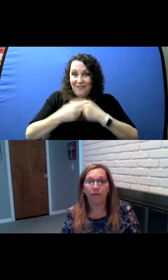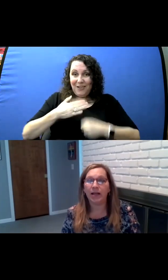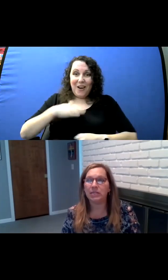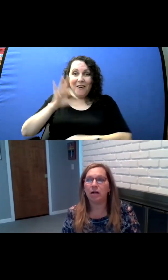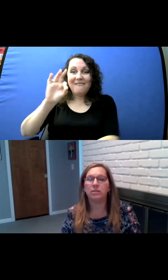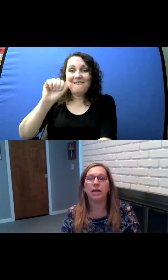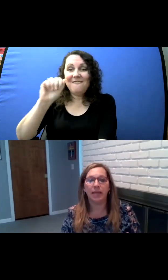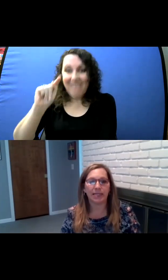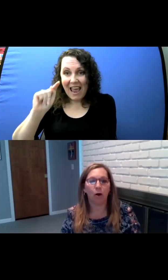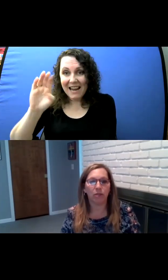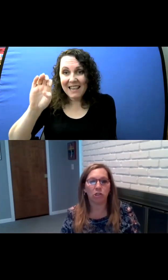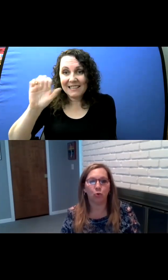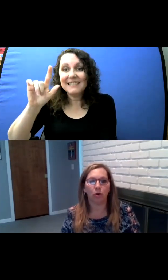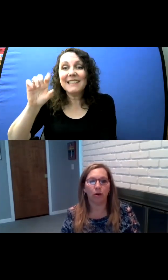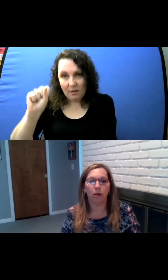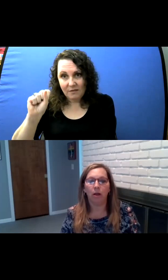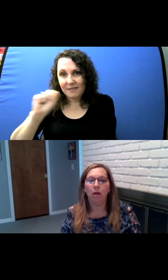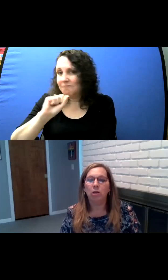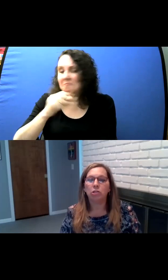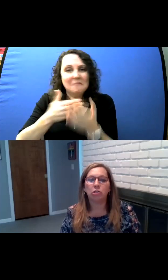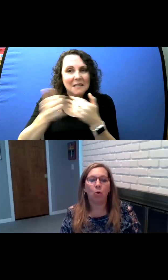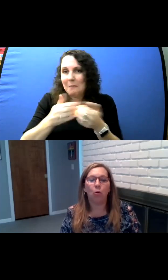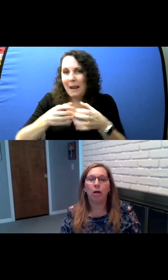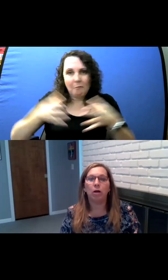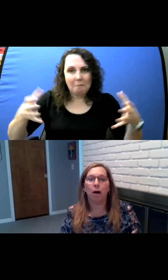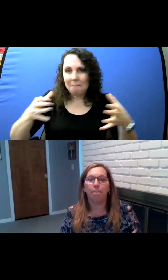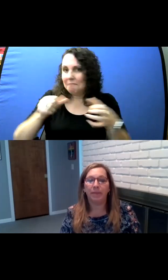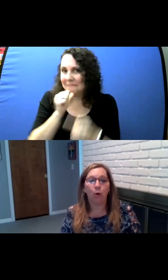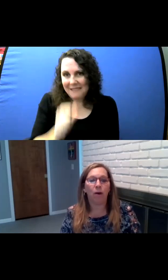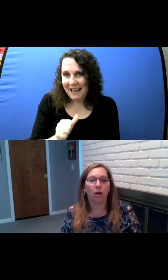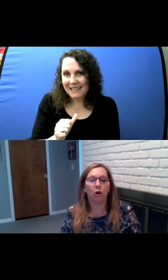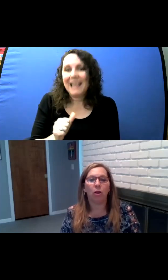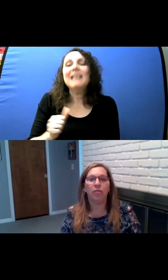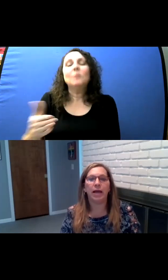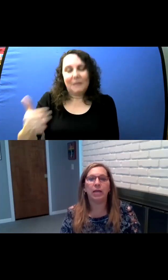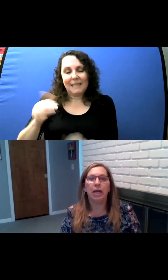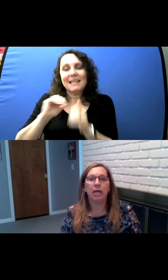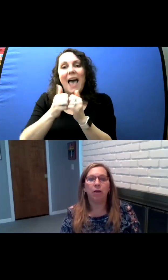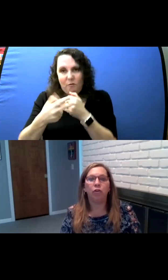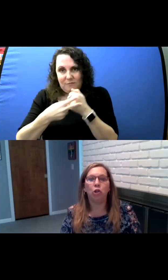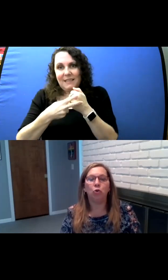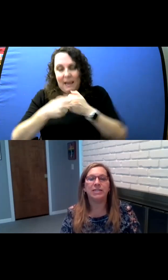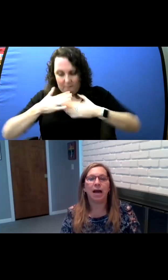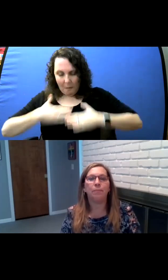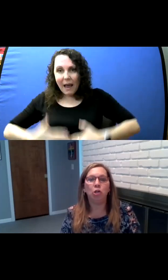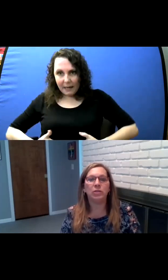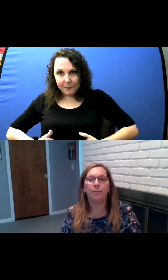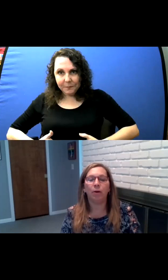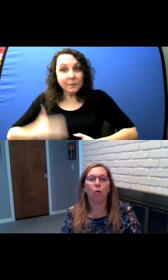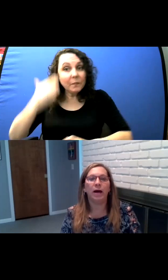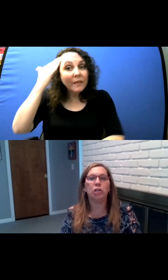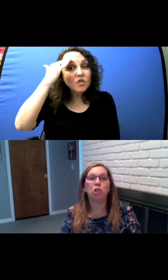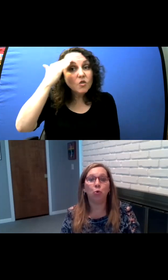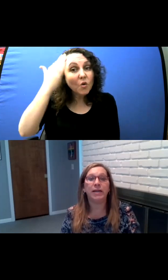We all have fat cells, and that's how it's stored. So be aware that if you stop